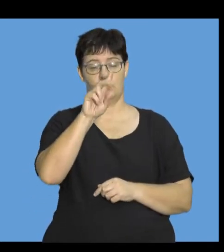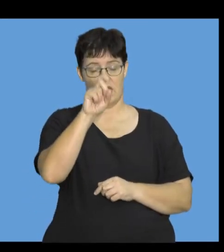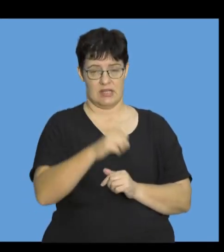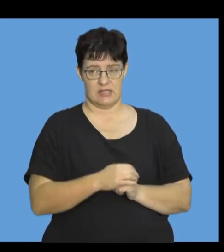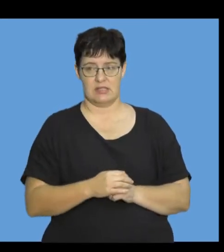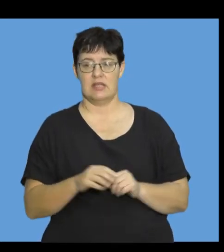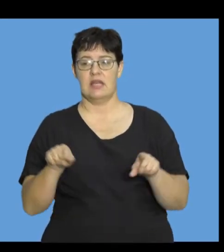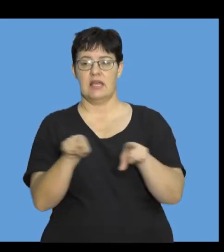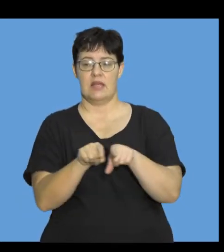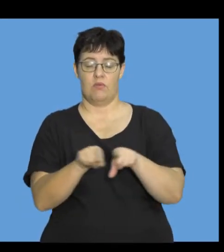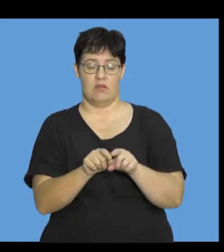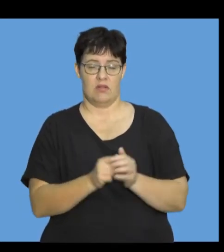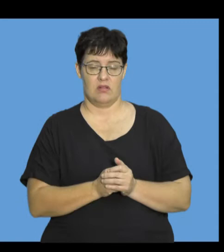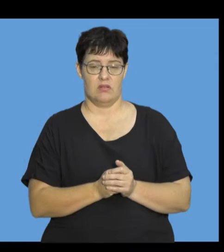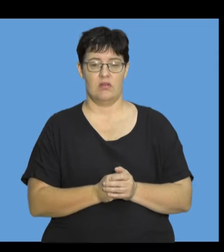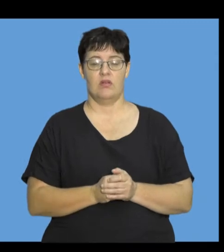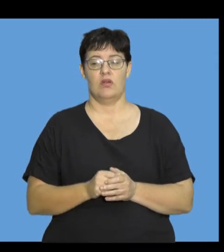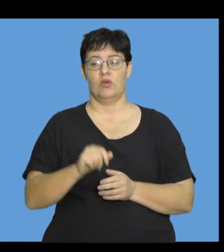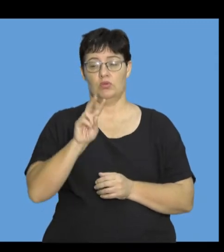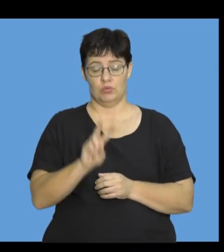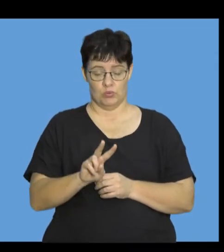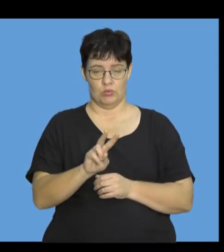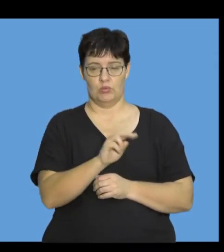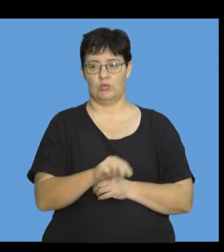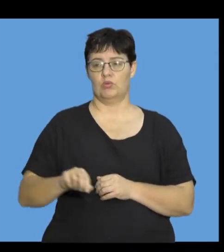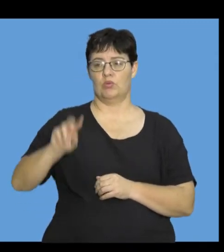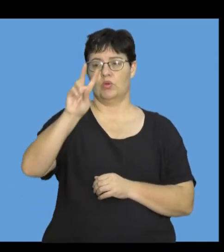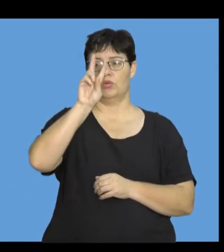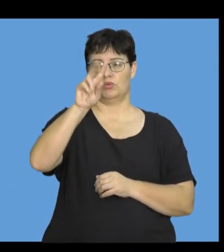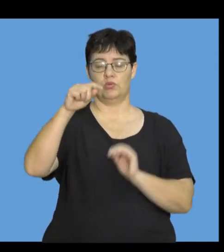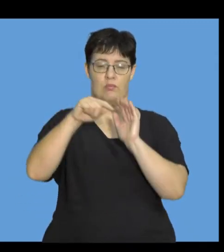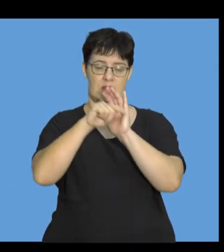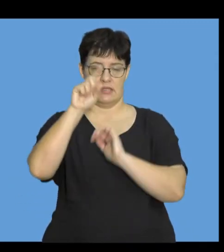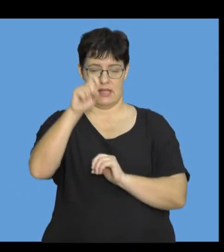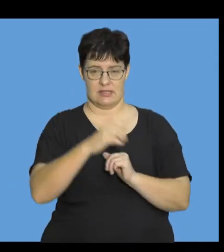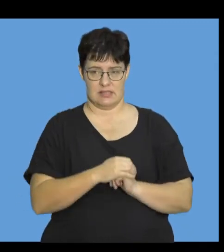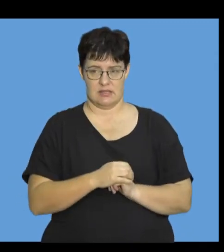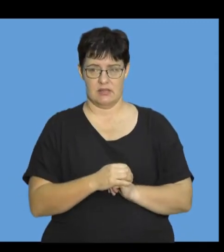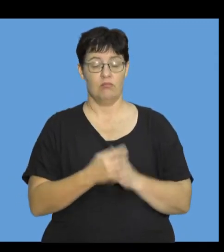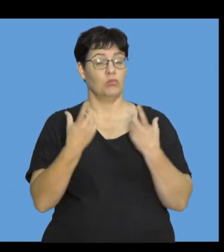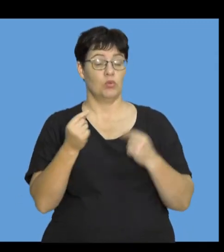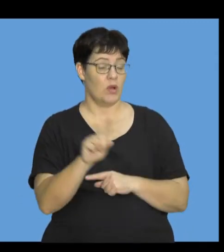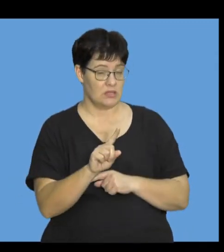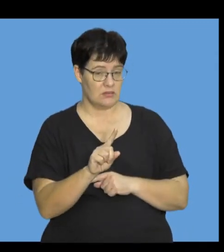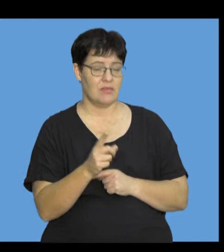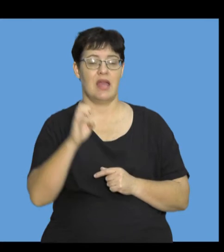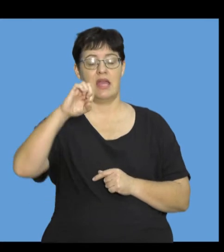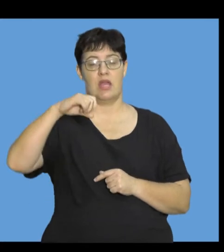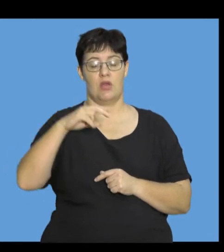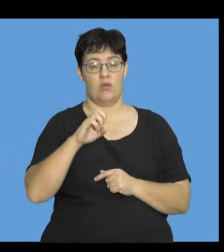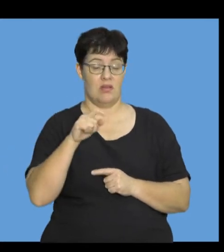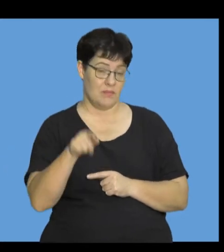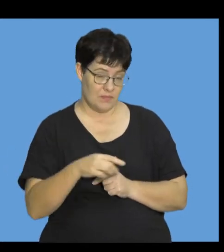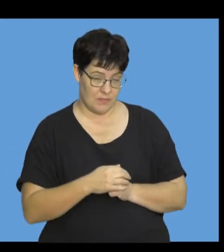plus 2x equal to 2 to the exponent of 2 minus x. Now what do I